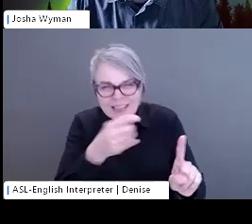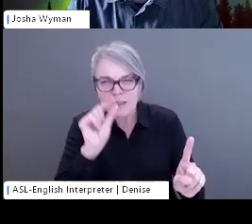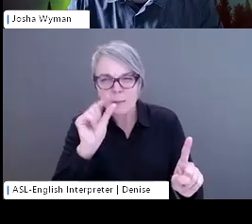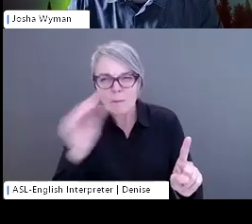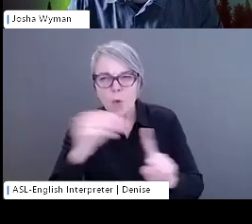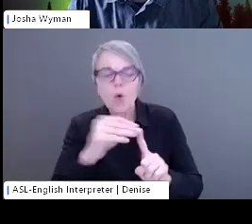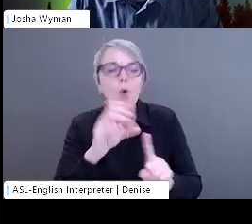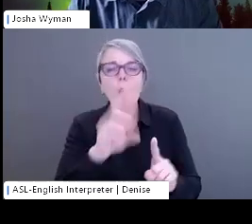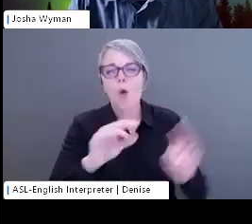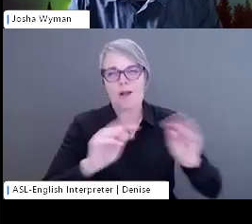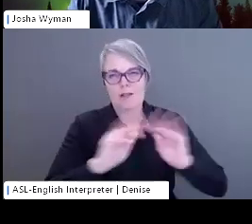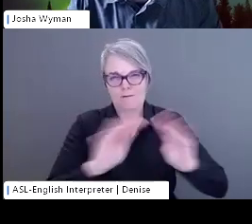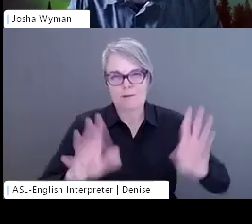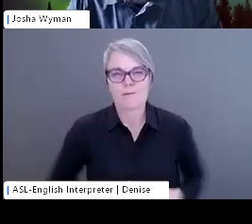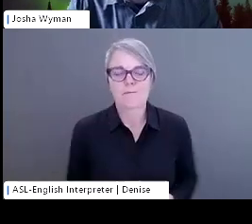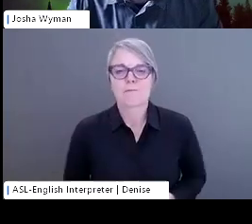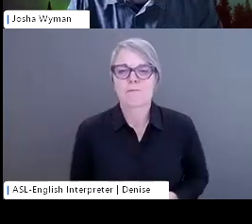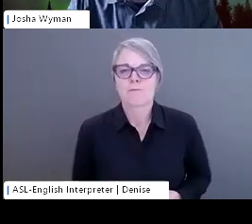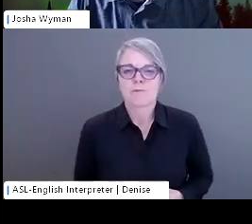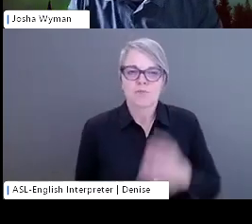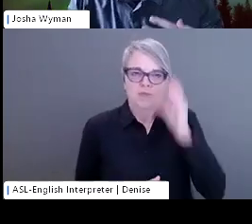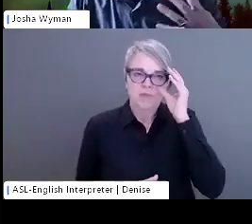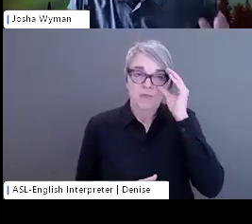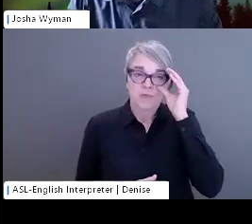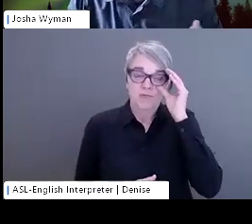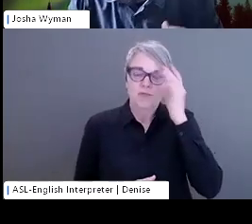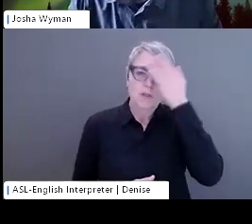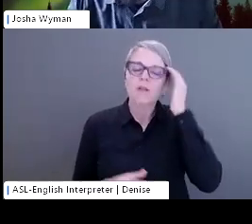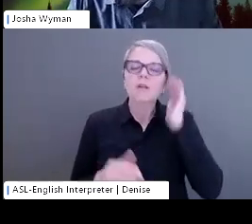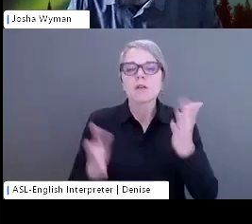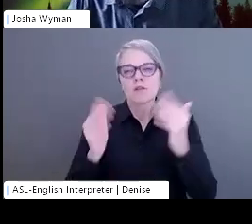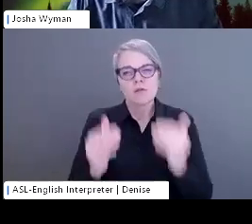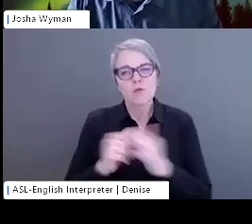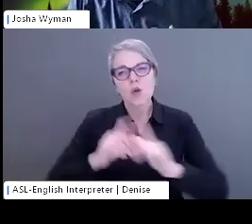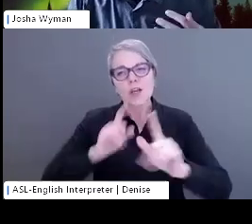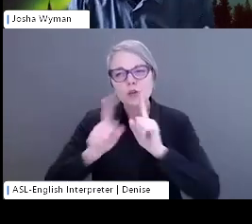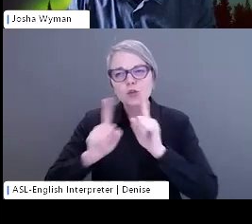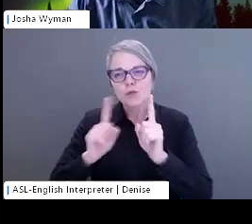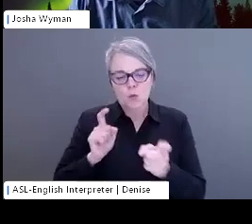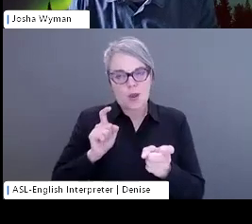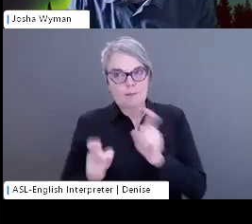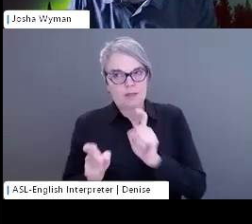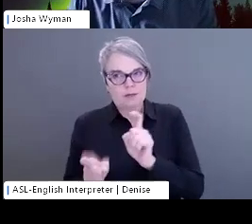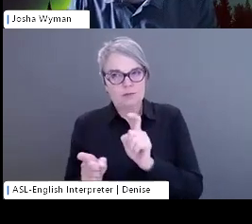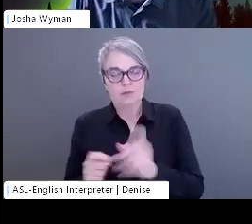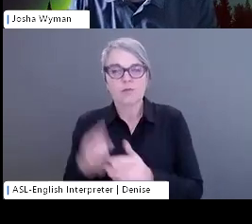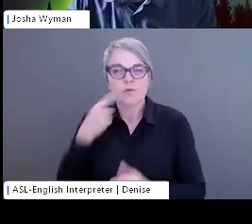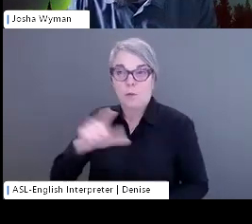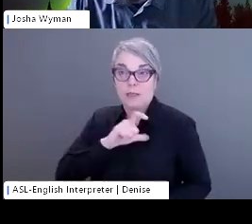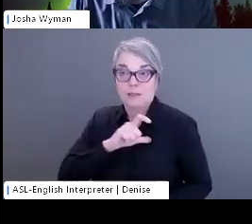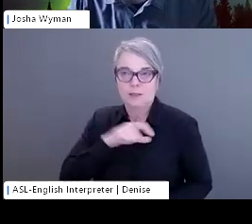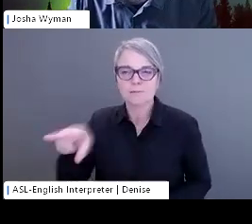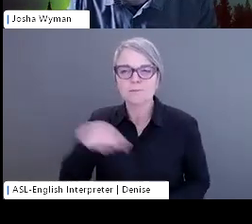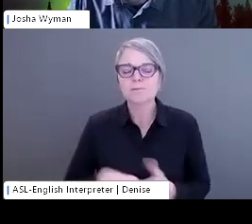In terms of interview adaptations, especially for police officers, if an older adult is,